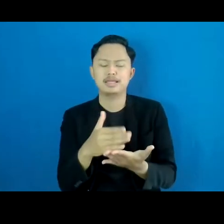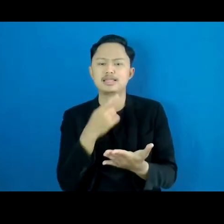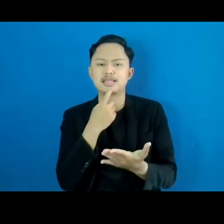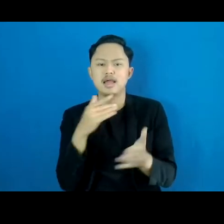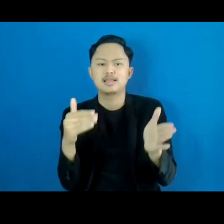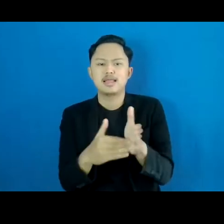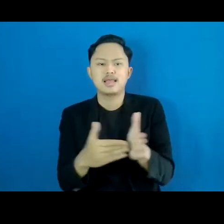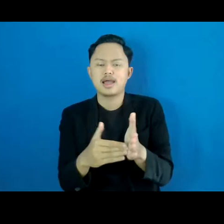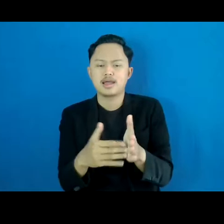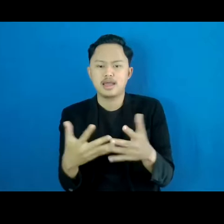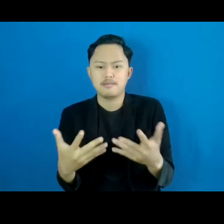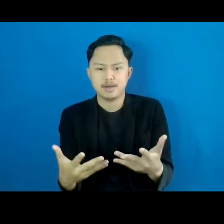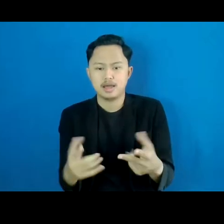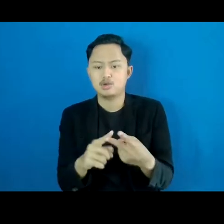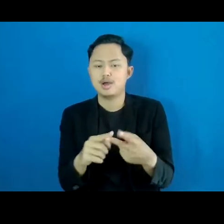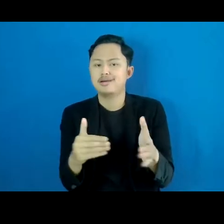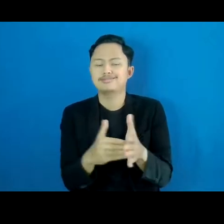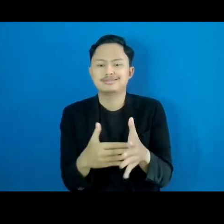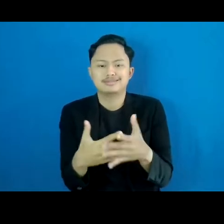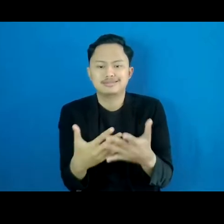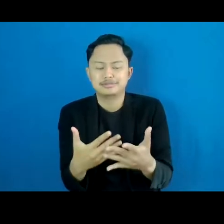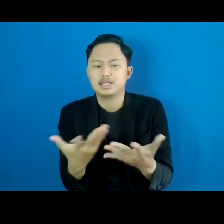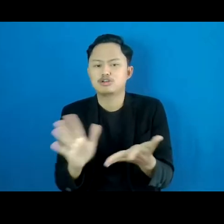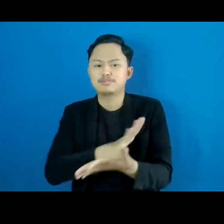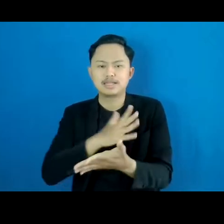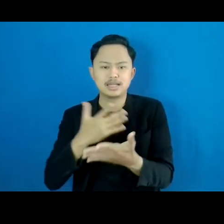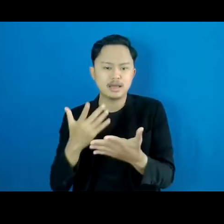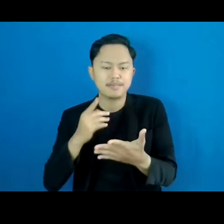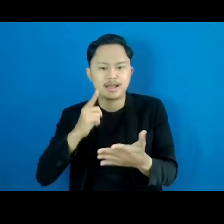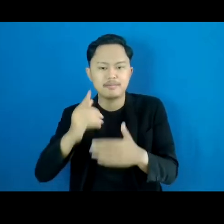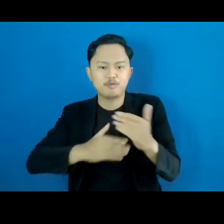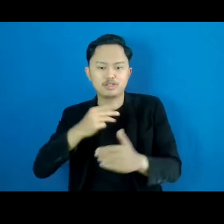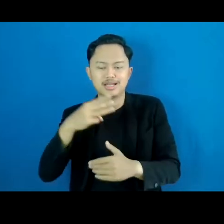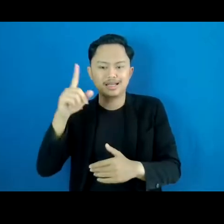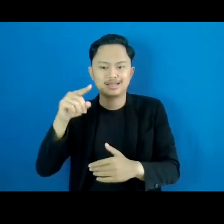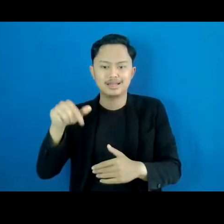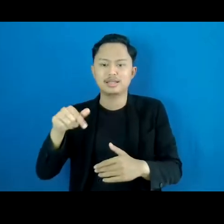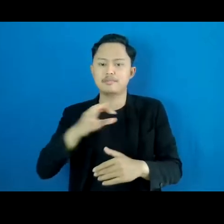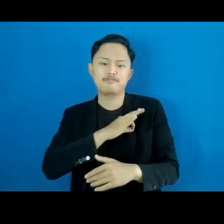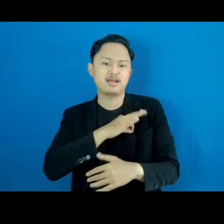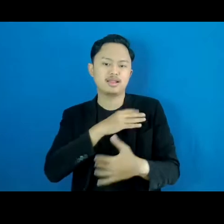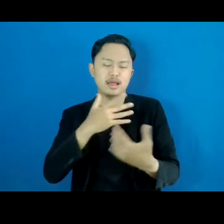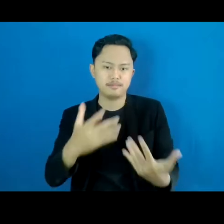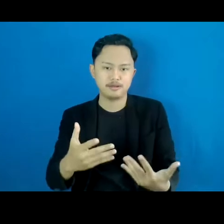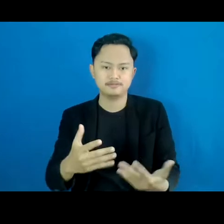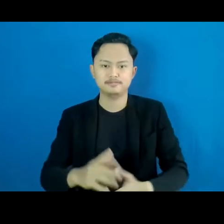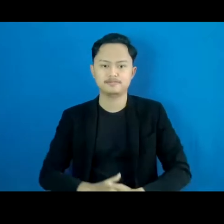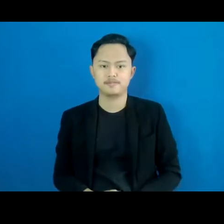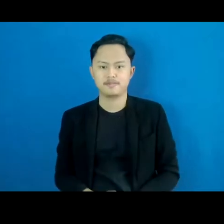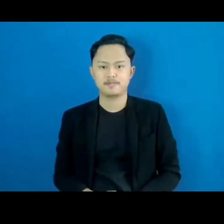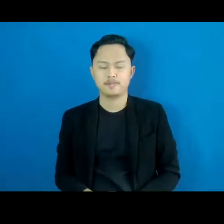and what are the barriers and what are the opportunities that the electrification poses, and how